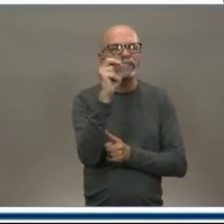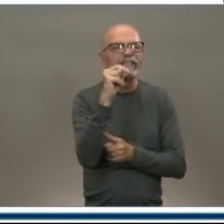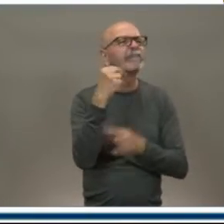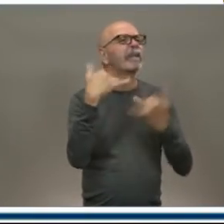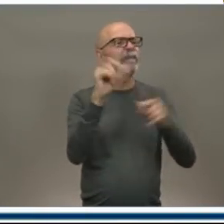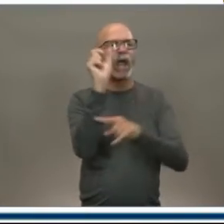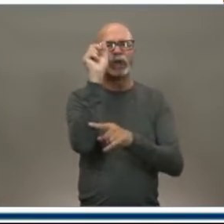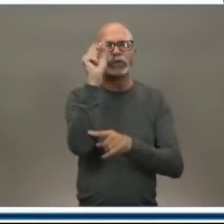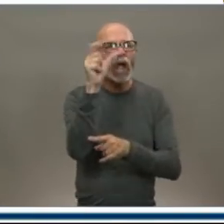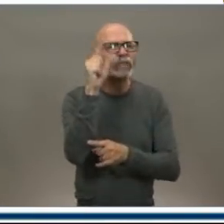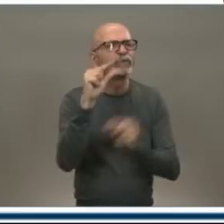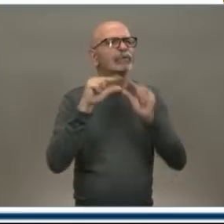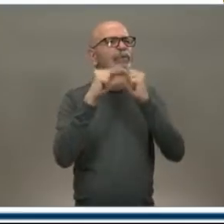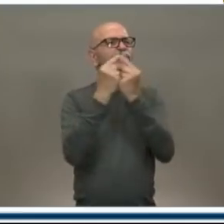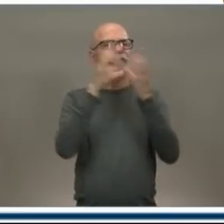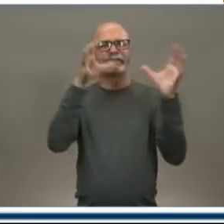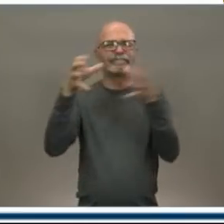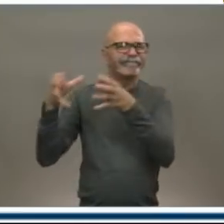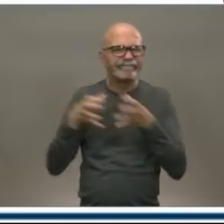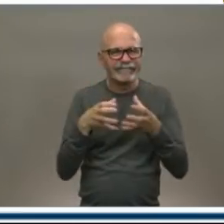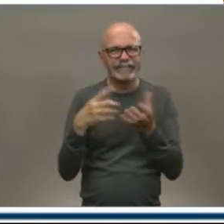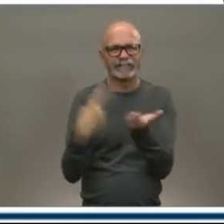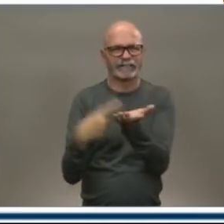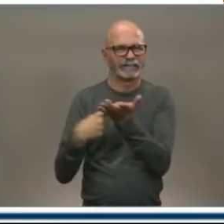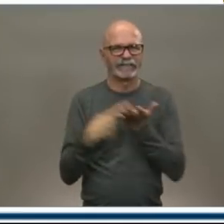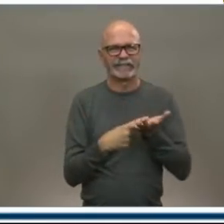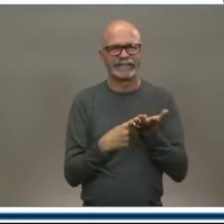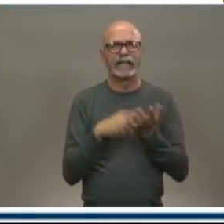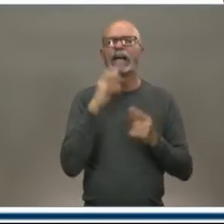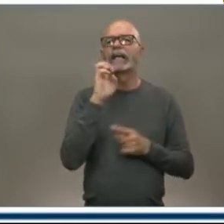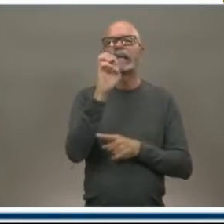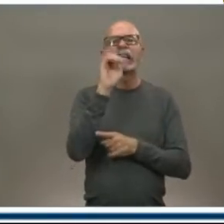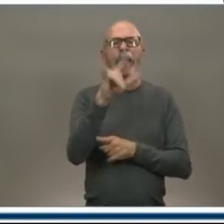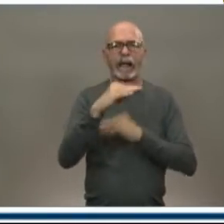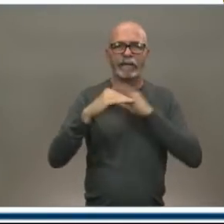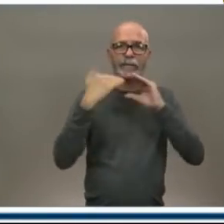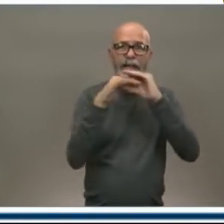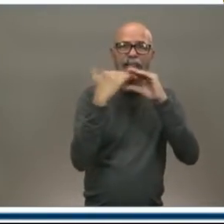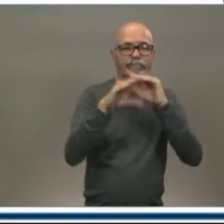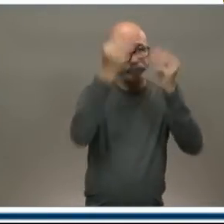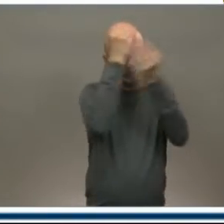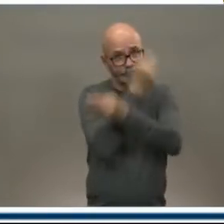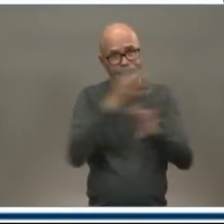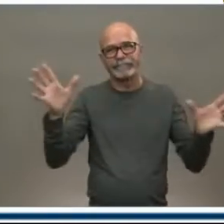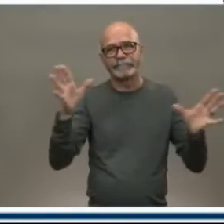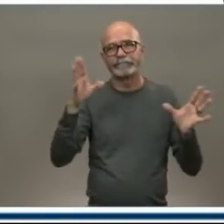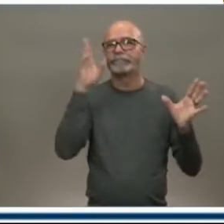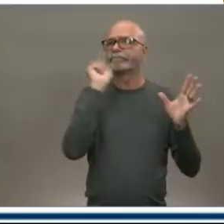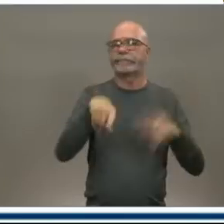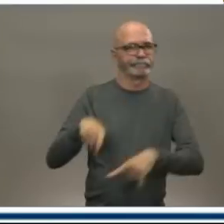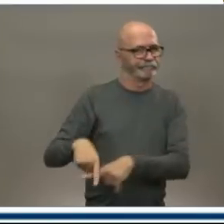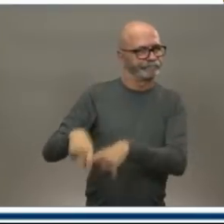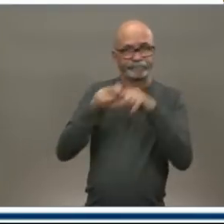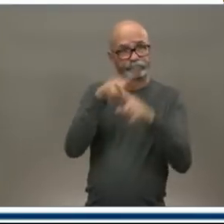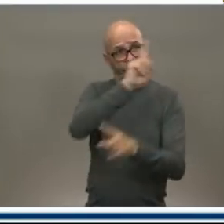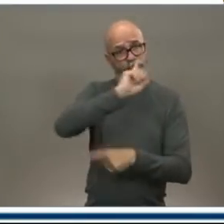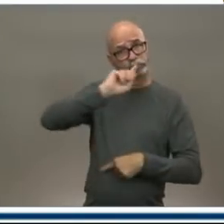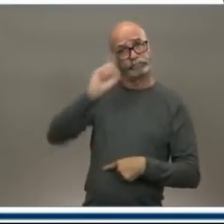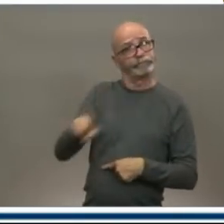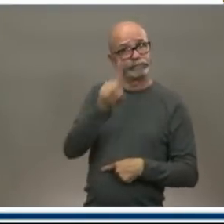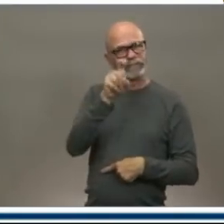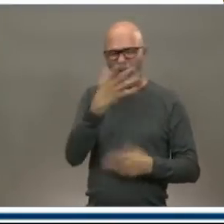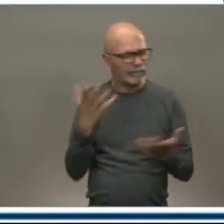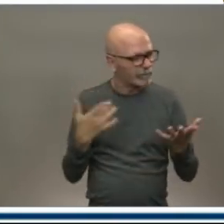around regarding darts and saying that they have to be put on hold. Can you provide some clarity on